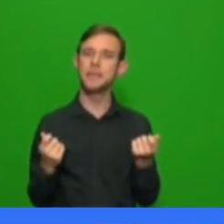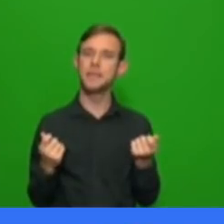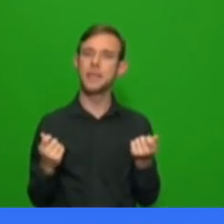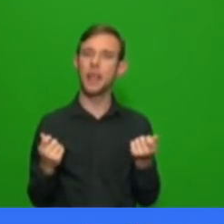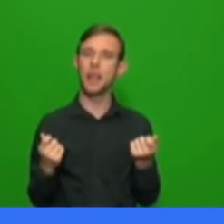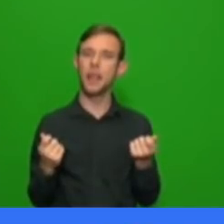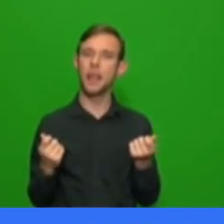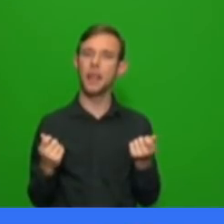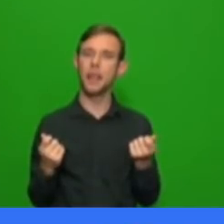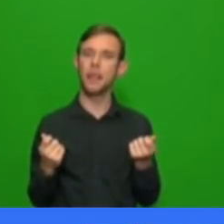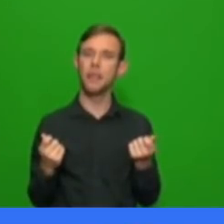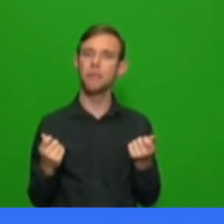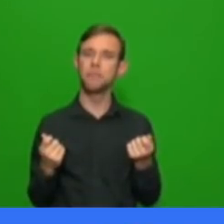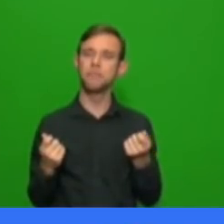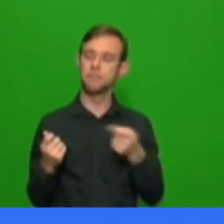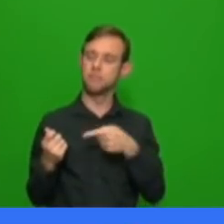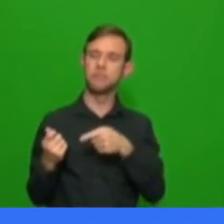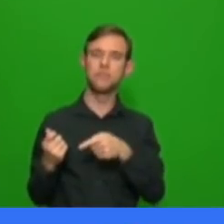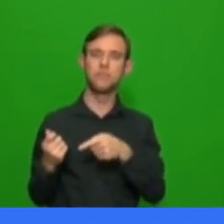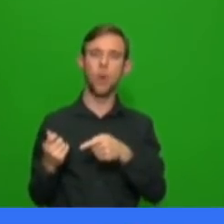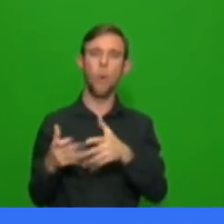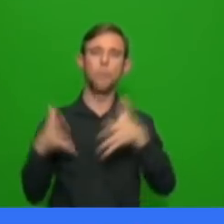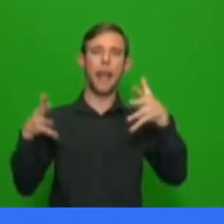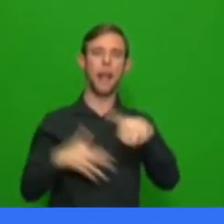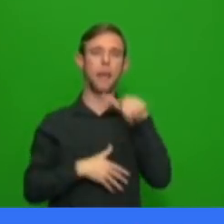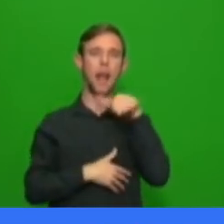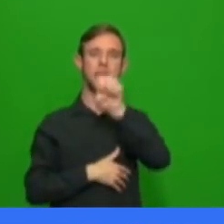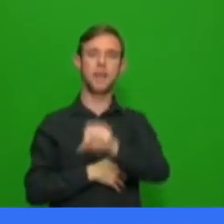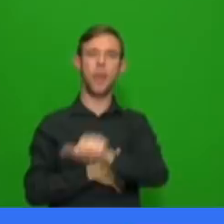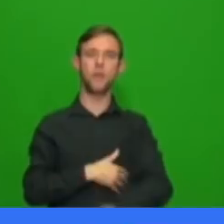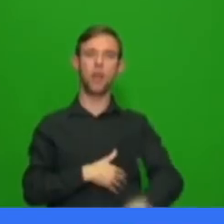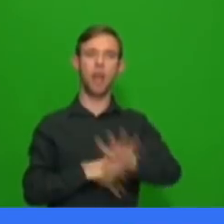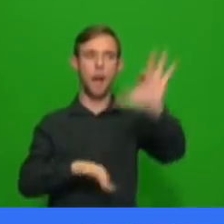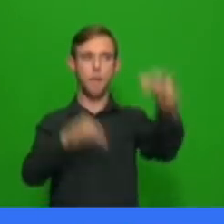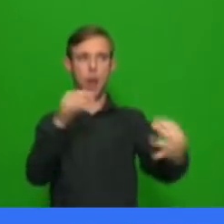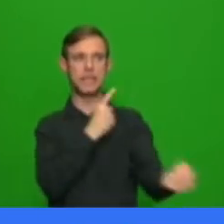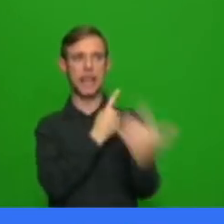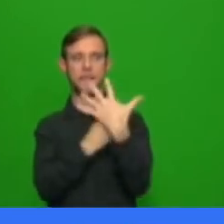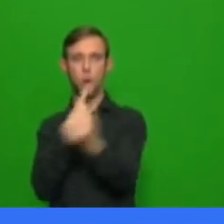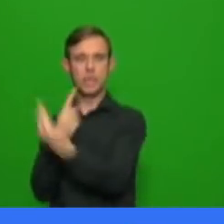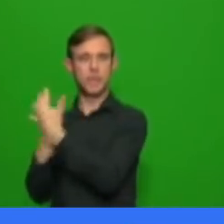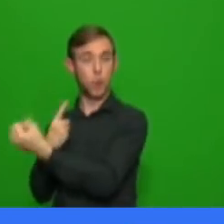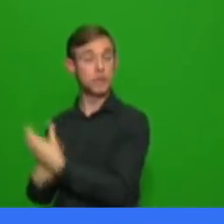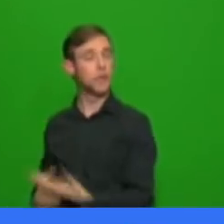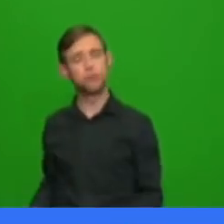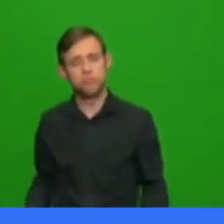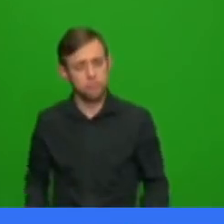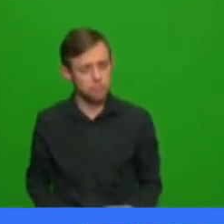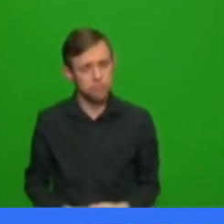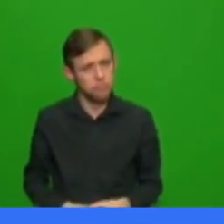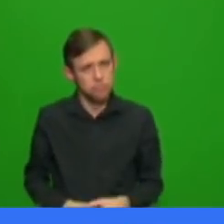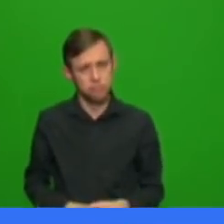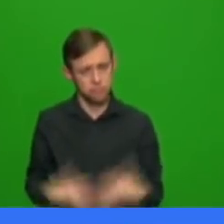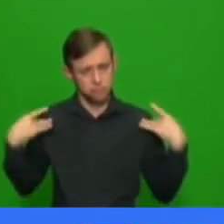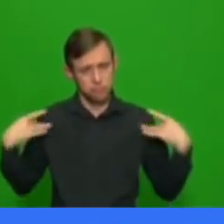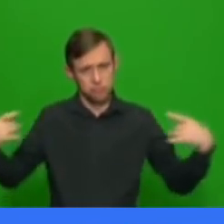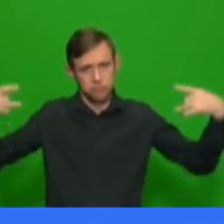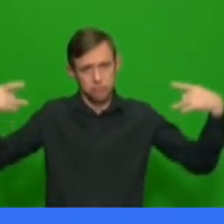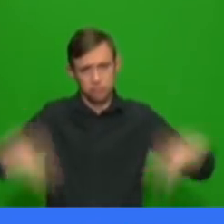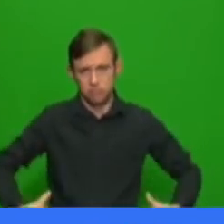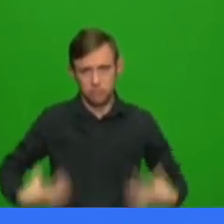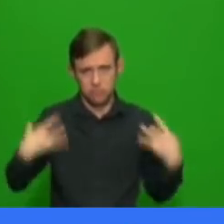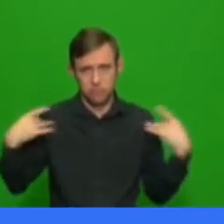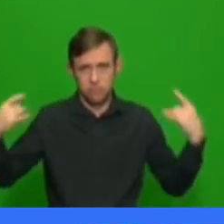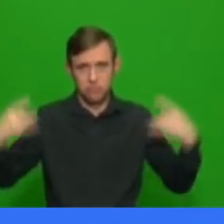political uncertainty. Well, monetary policy does not influence politics, and in our deliberations about the